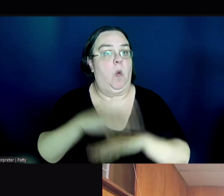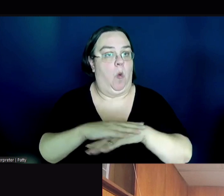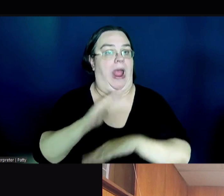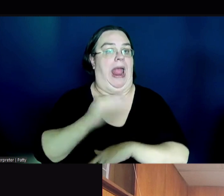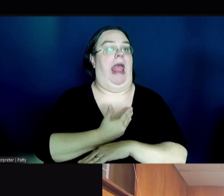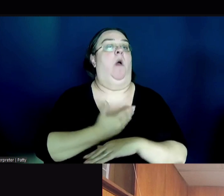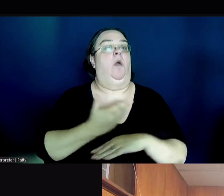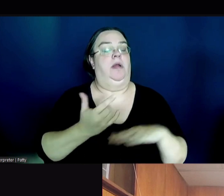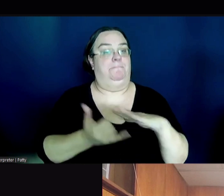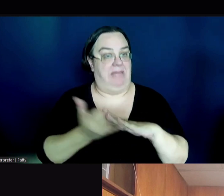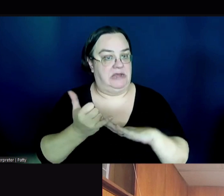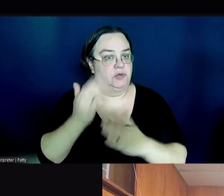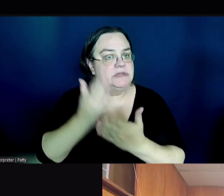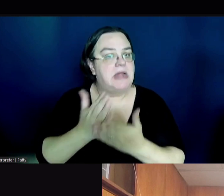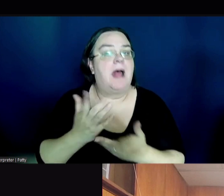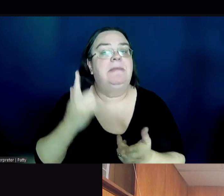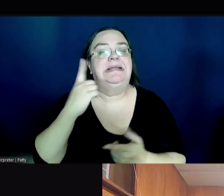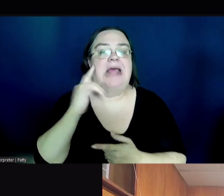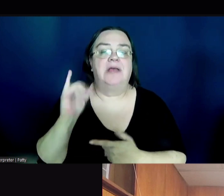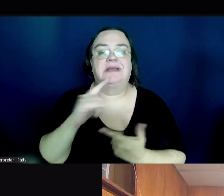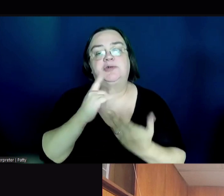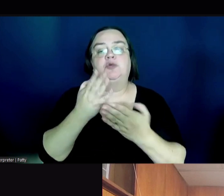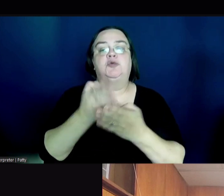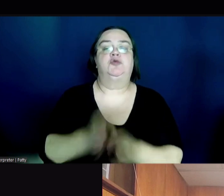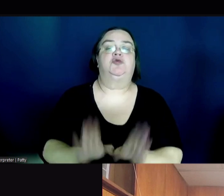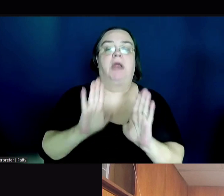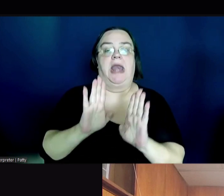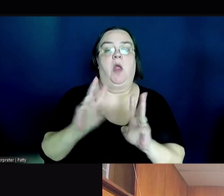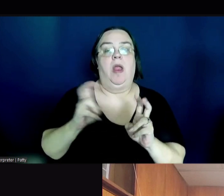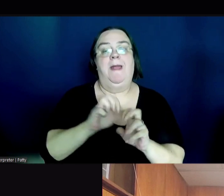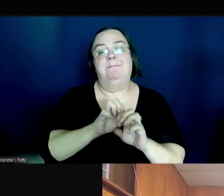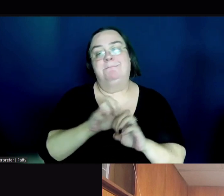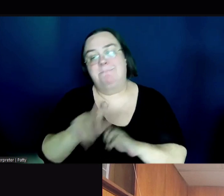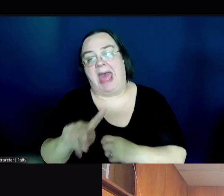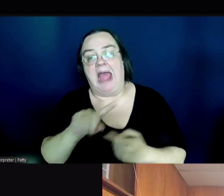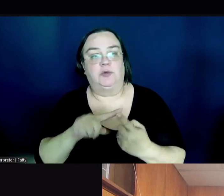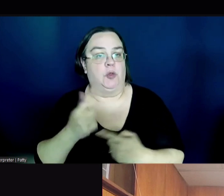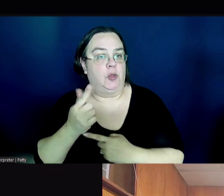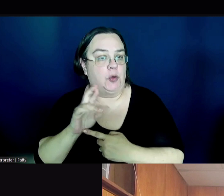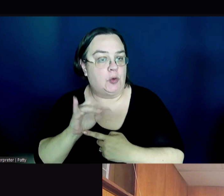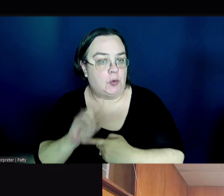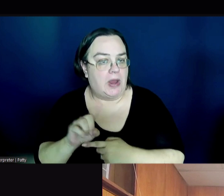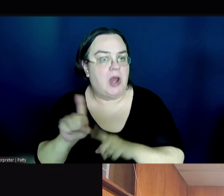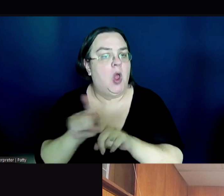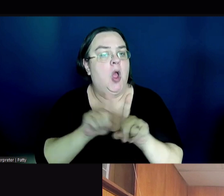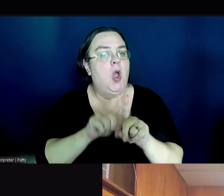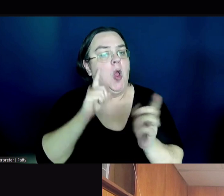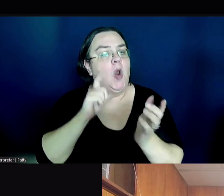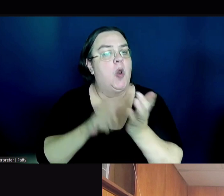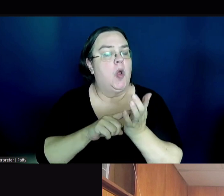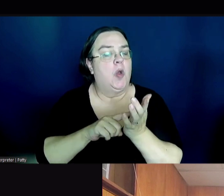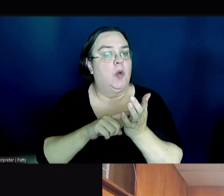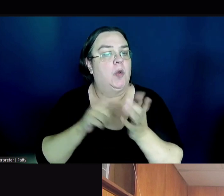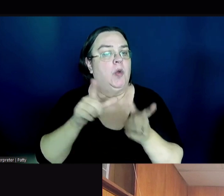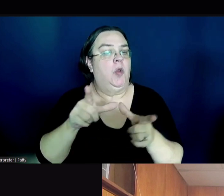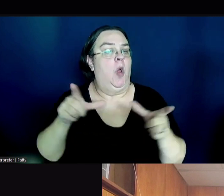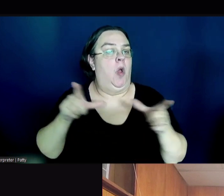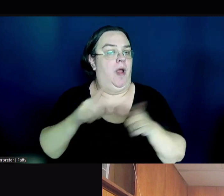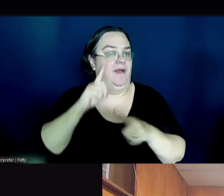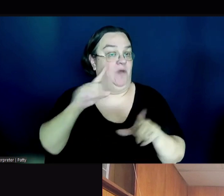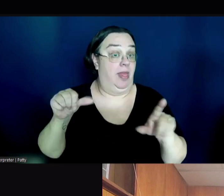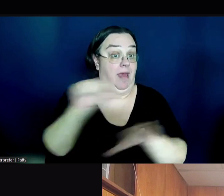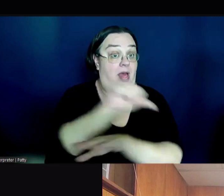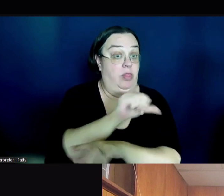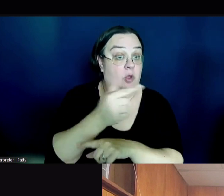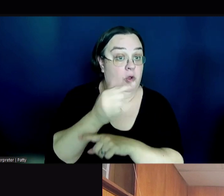It sounds like it's sort of a generic sending it back to the grid. I also noticed that the locations for the other grids are